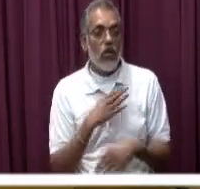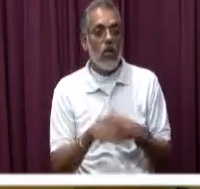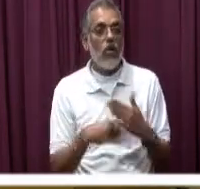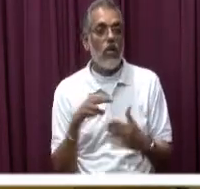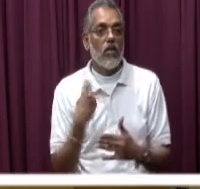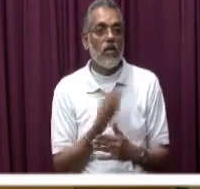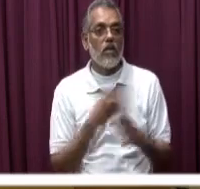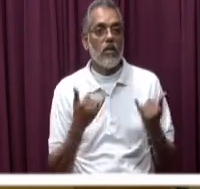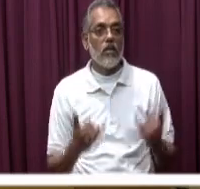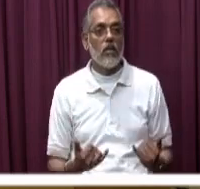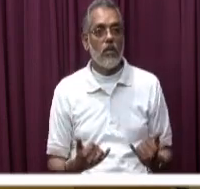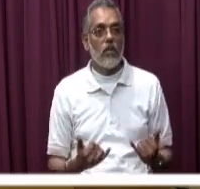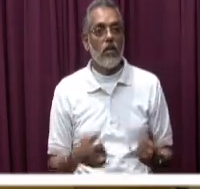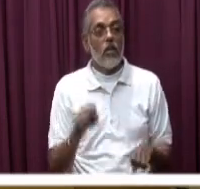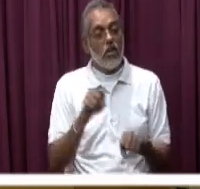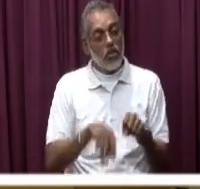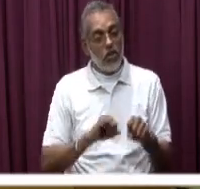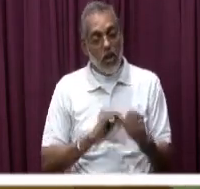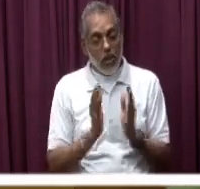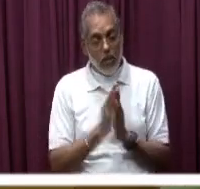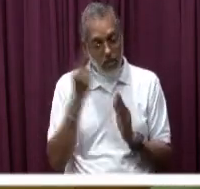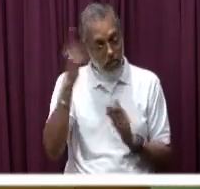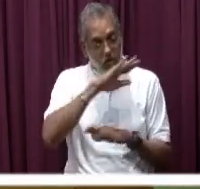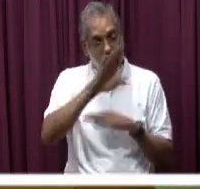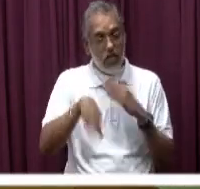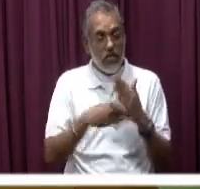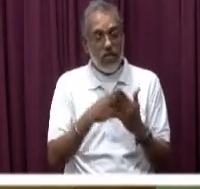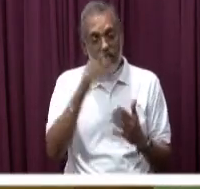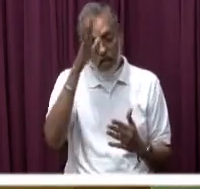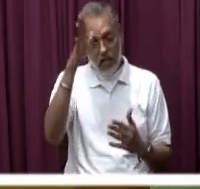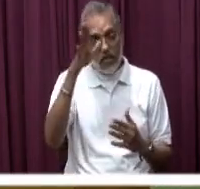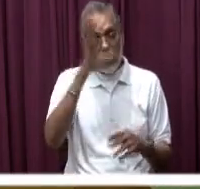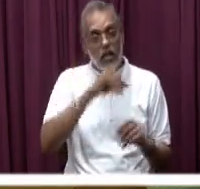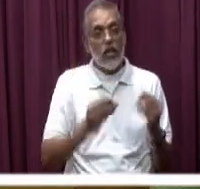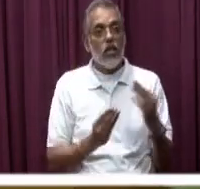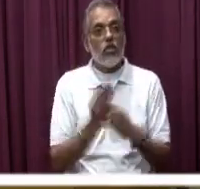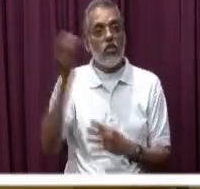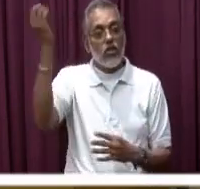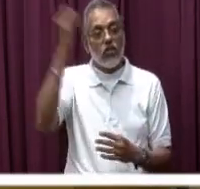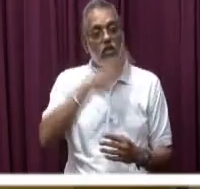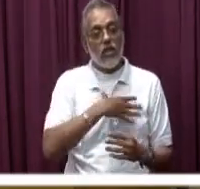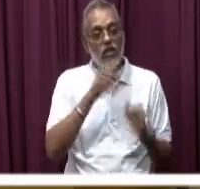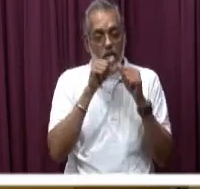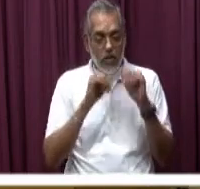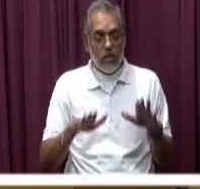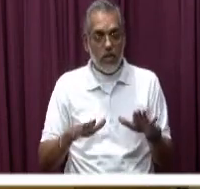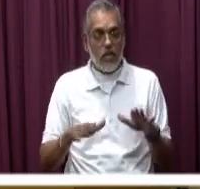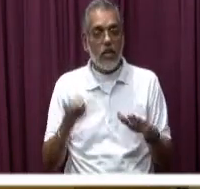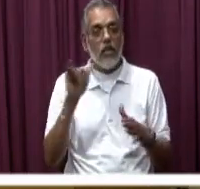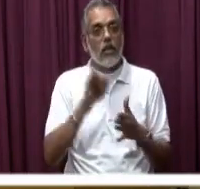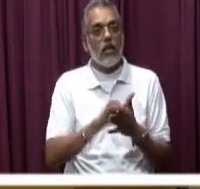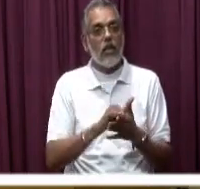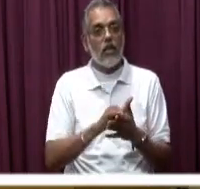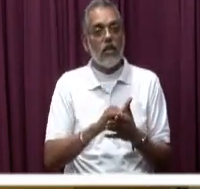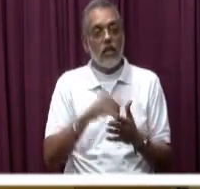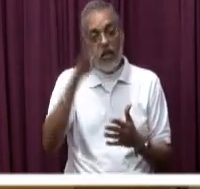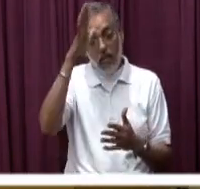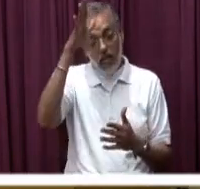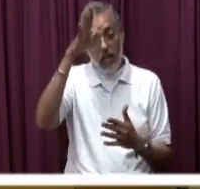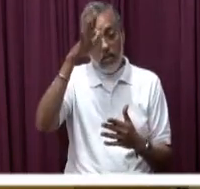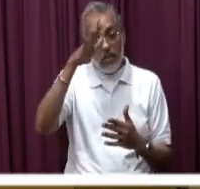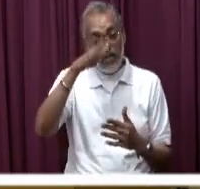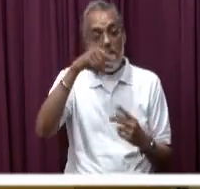seems right now. And so I pray for all the fathers that through God's grace and God's blessings, that they will find the